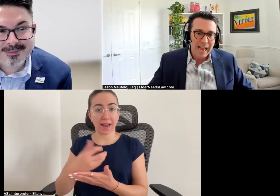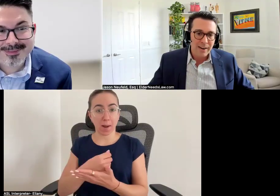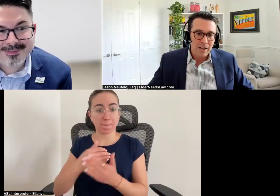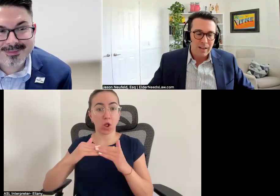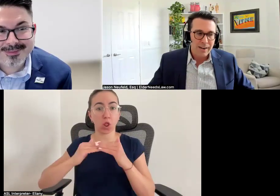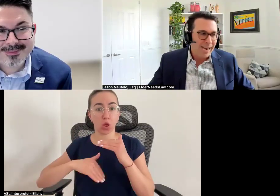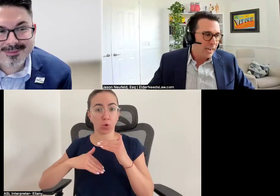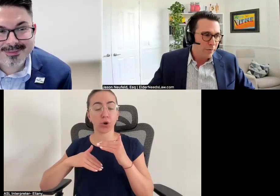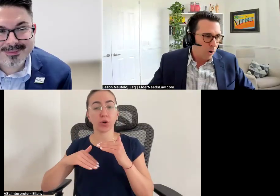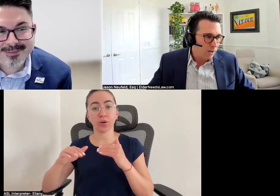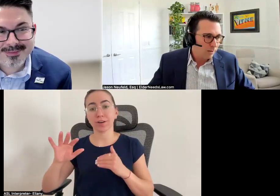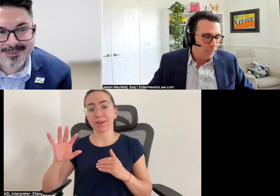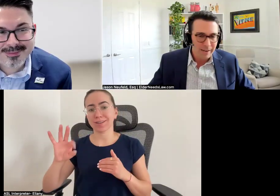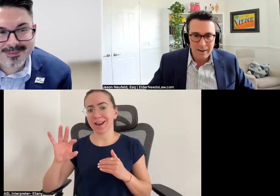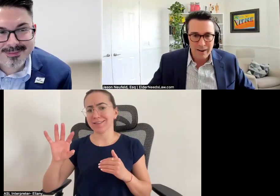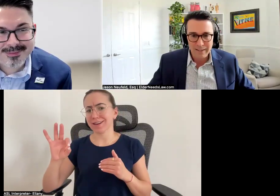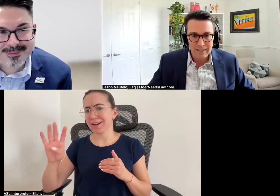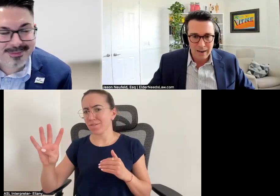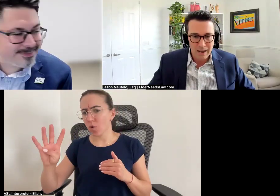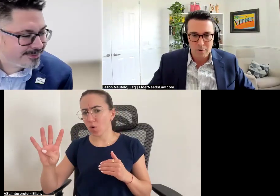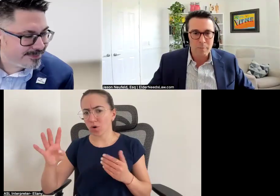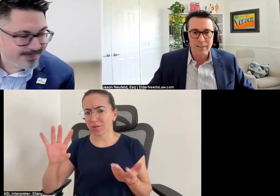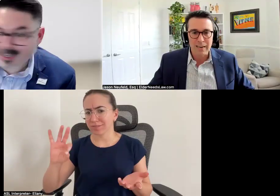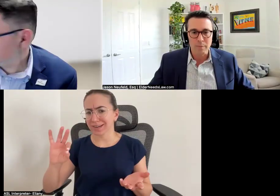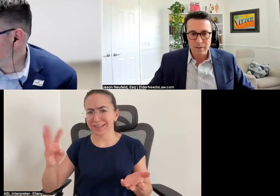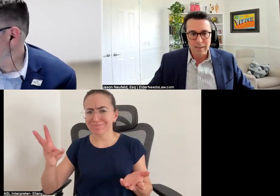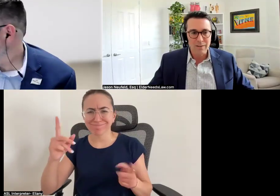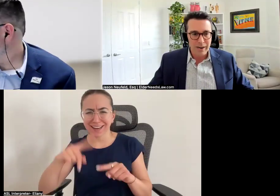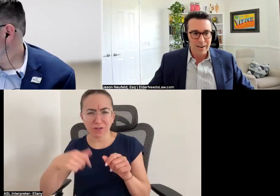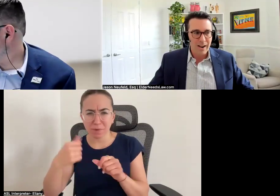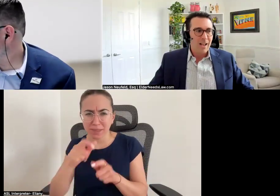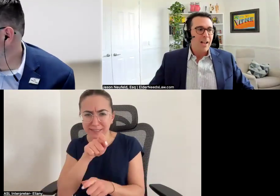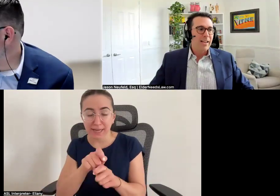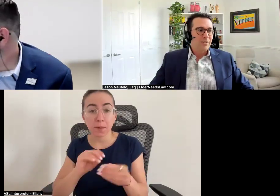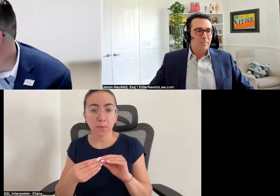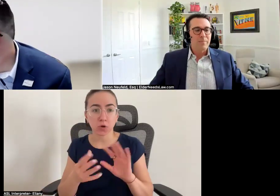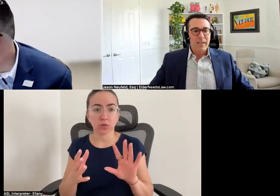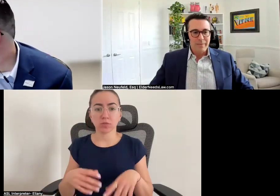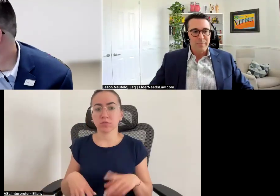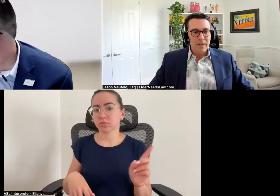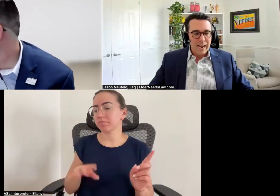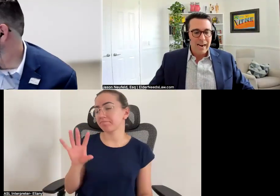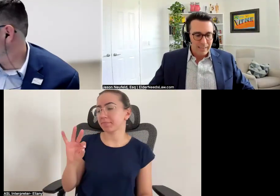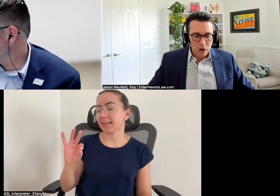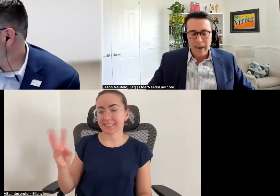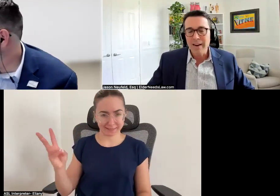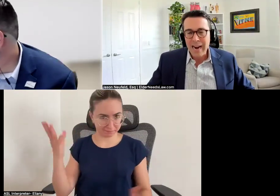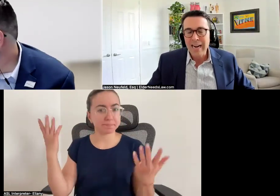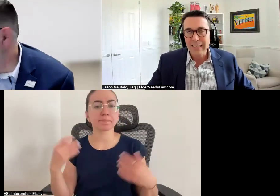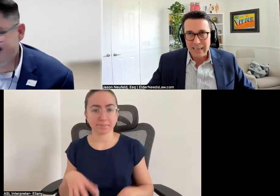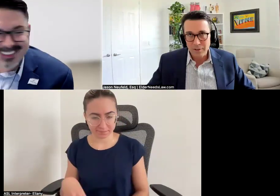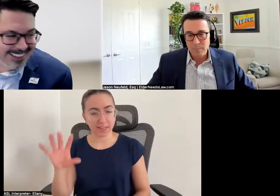lower than 994, maybe 996. I don't remember the exact number. It's right. It's right there. 996, I think. 996.